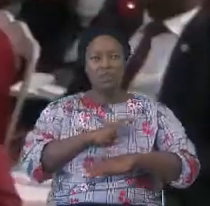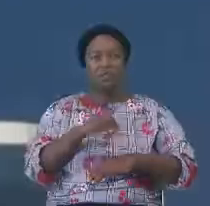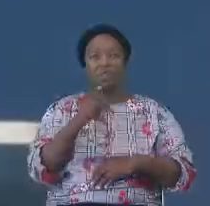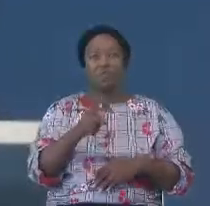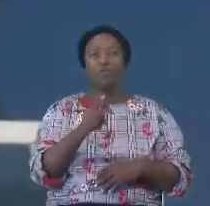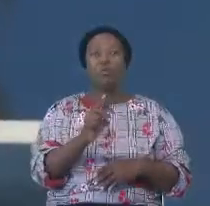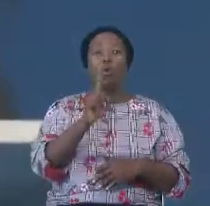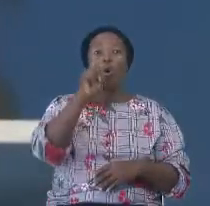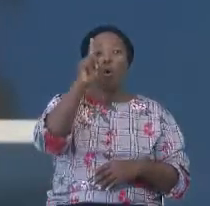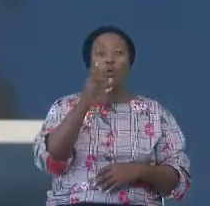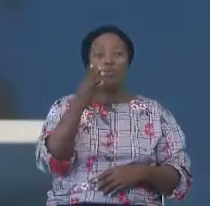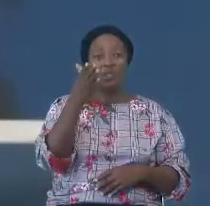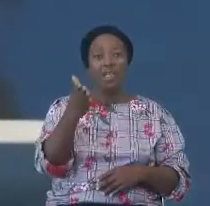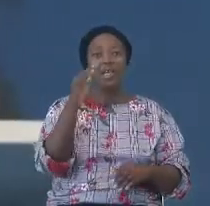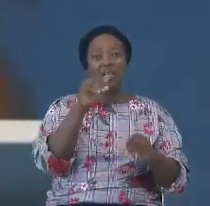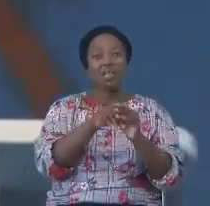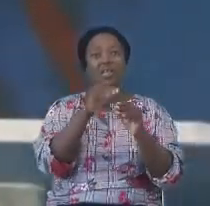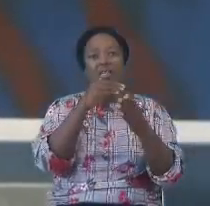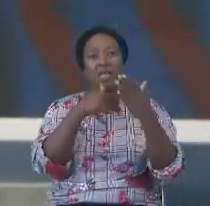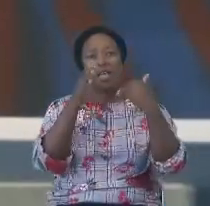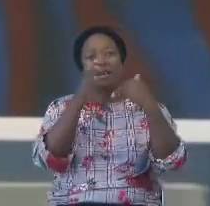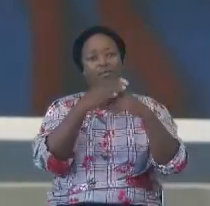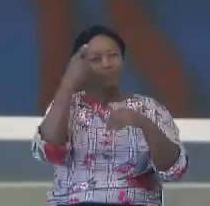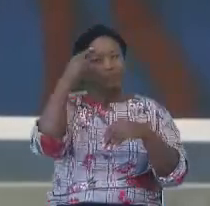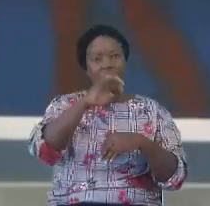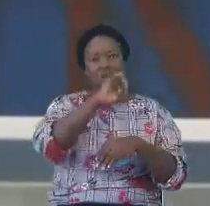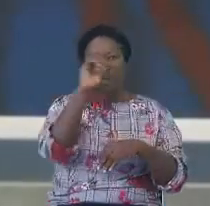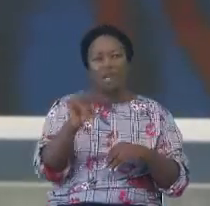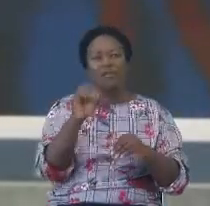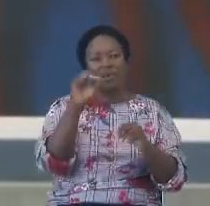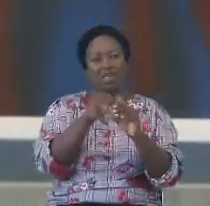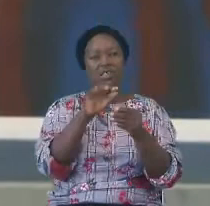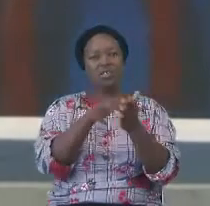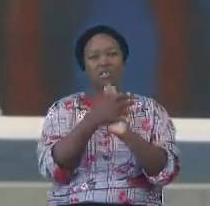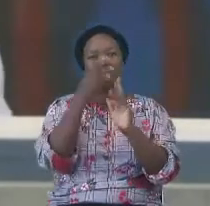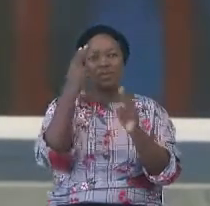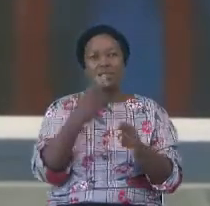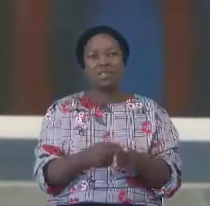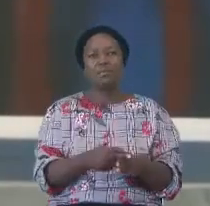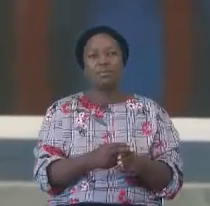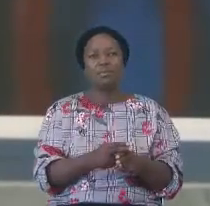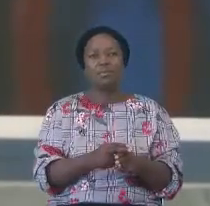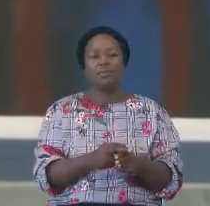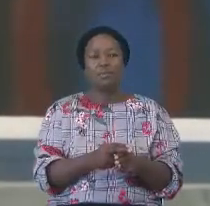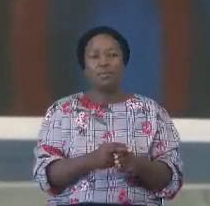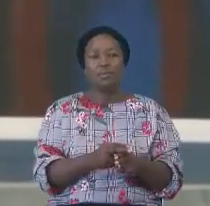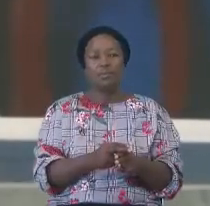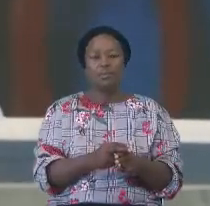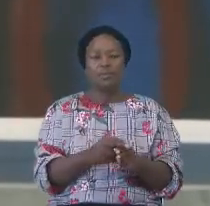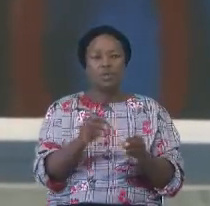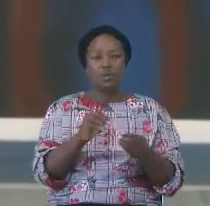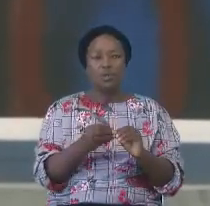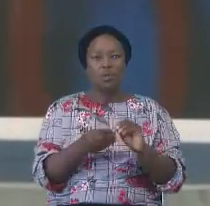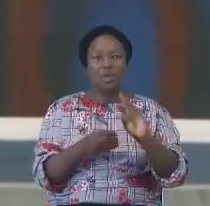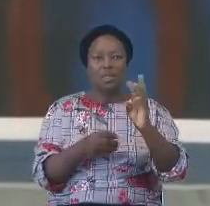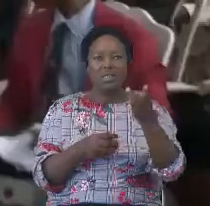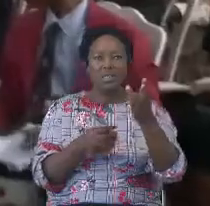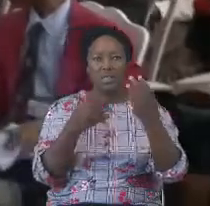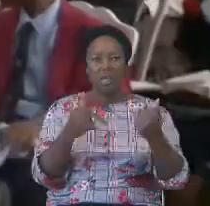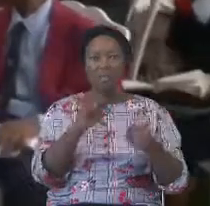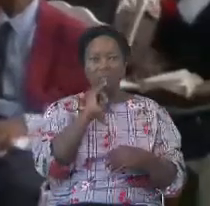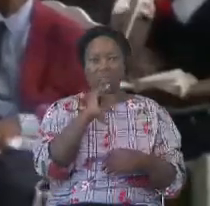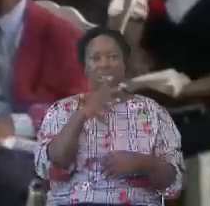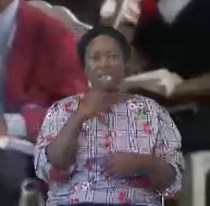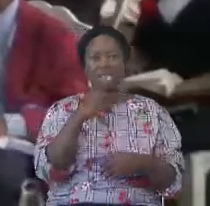here spiritually, and it will satisfy you up there in heaven forever in